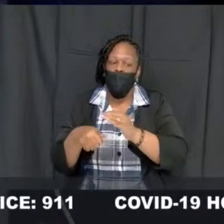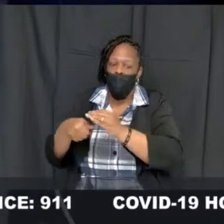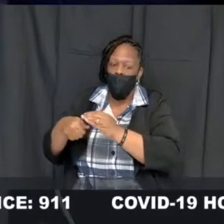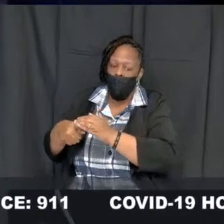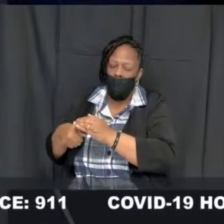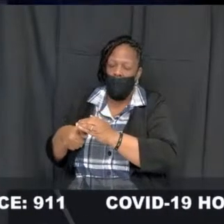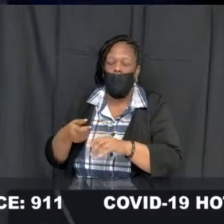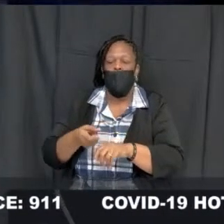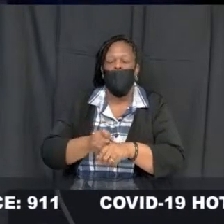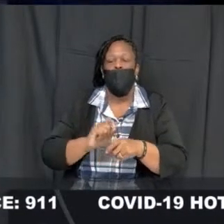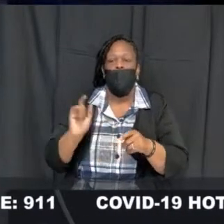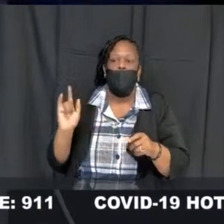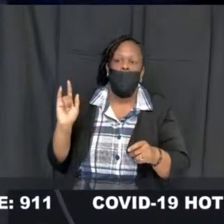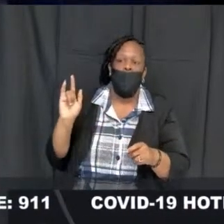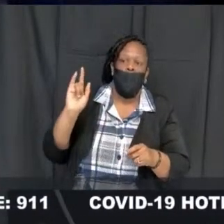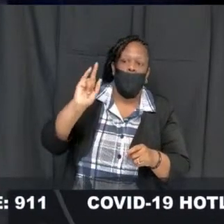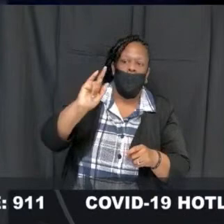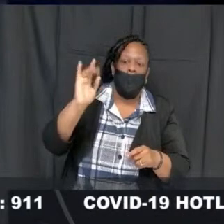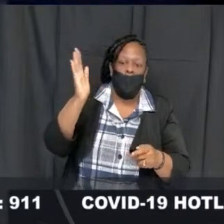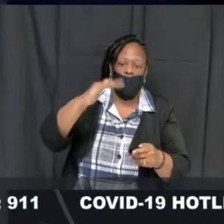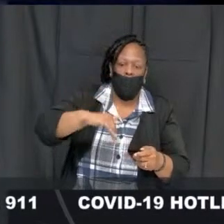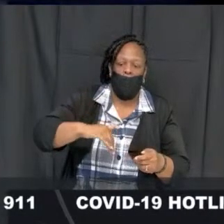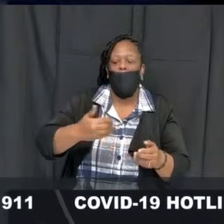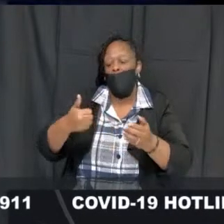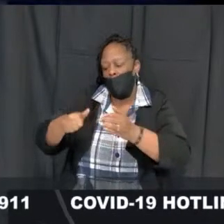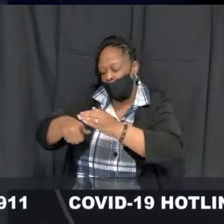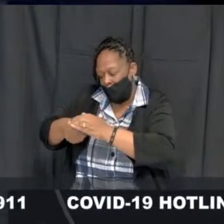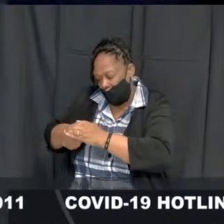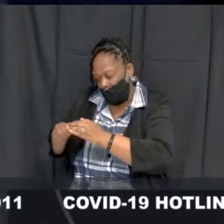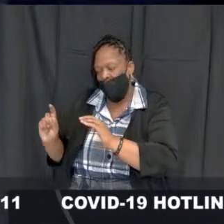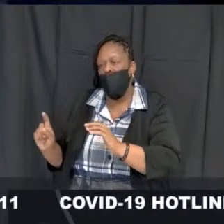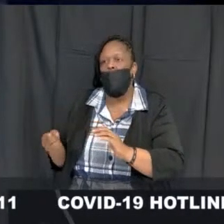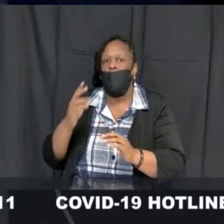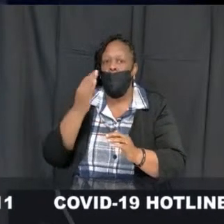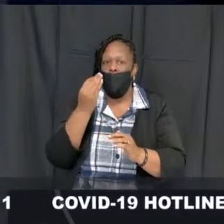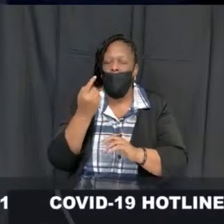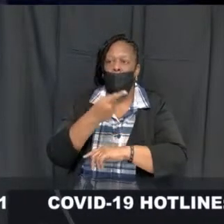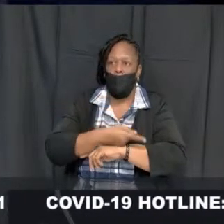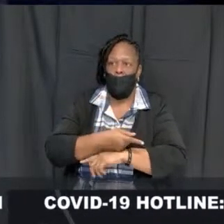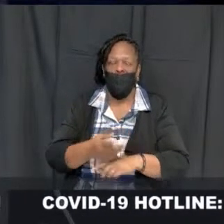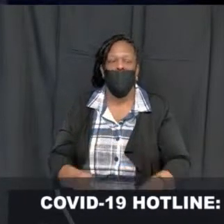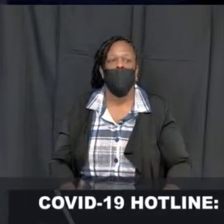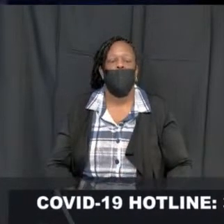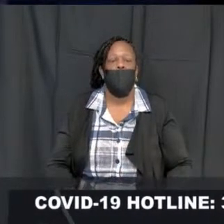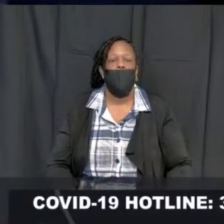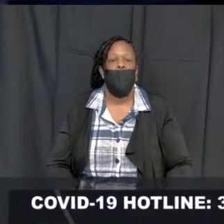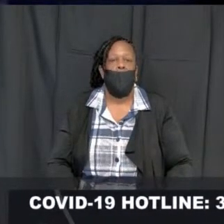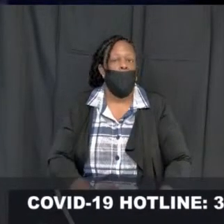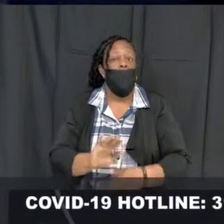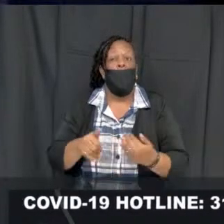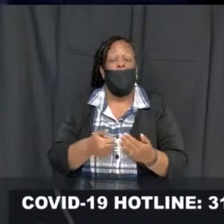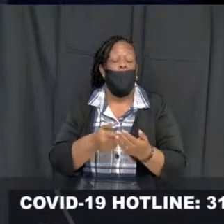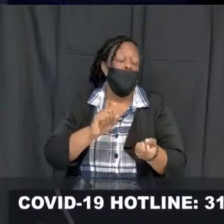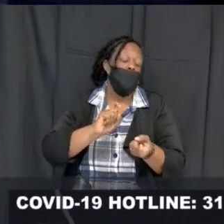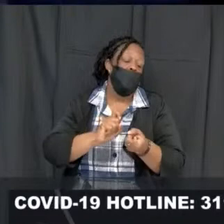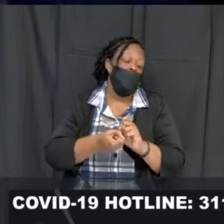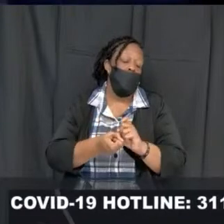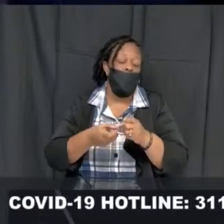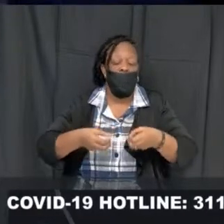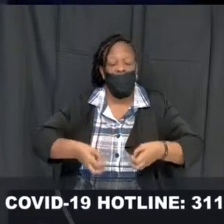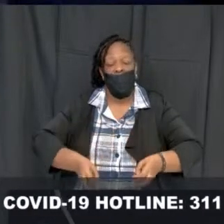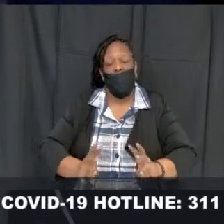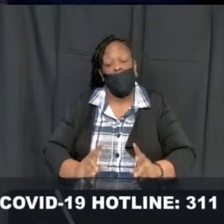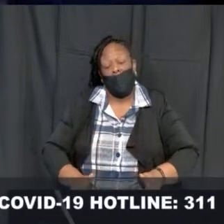returned to the Federation. The protocols have caused us to change our way of life, and for some,